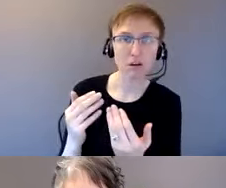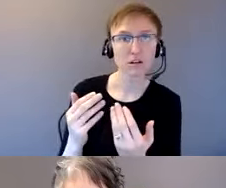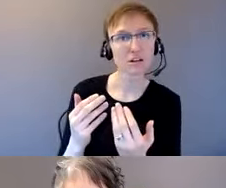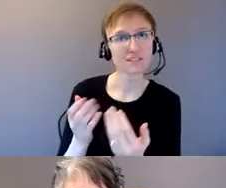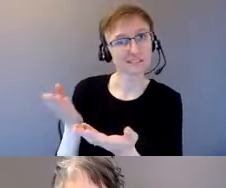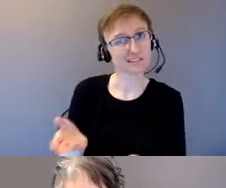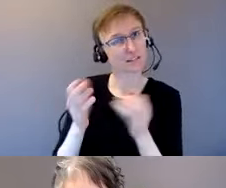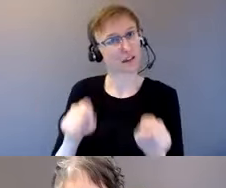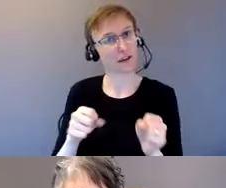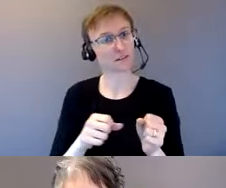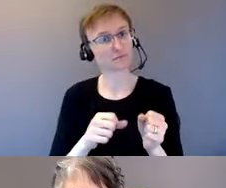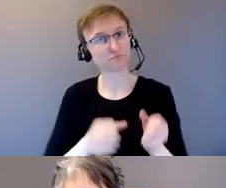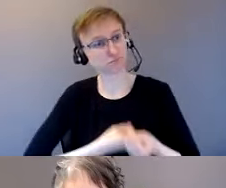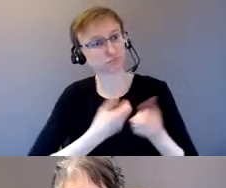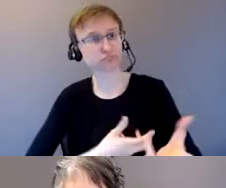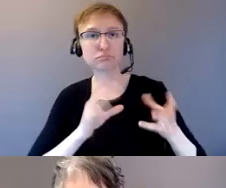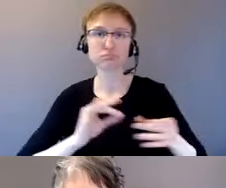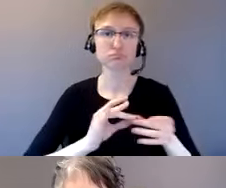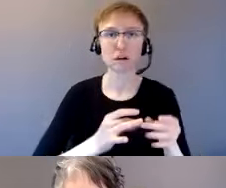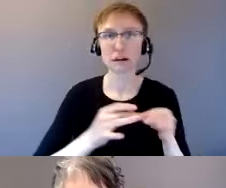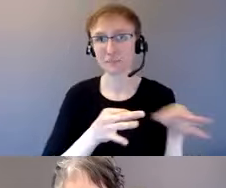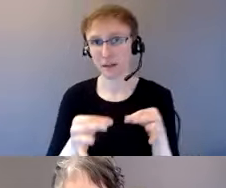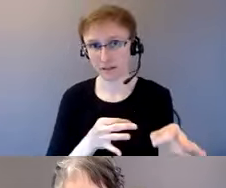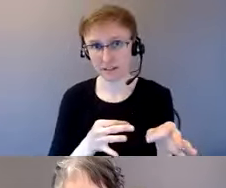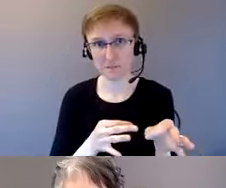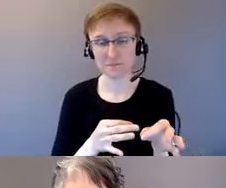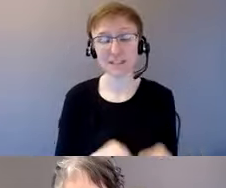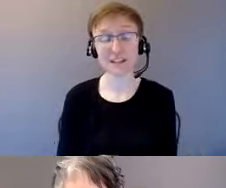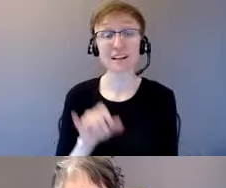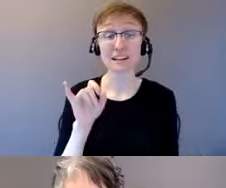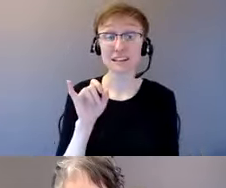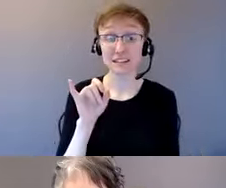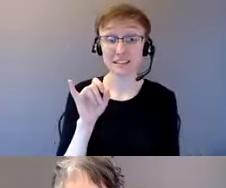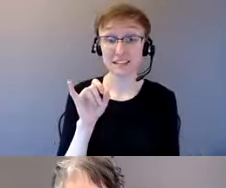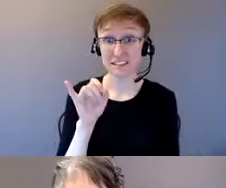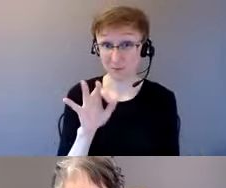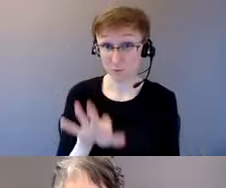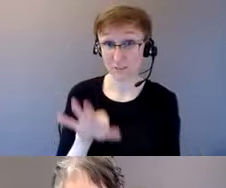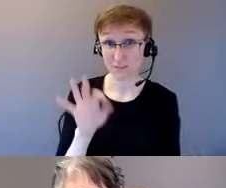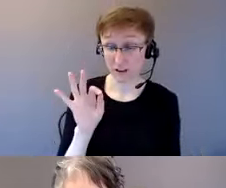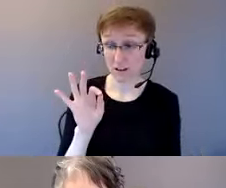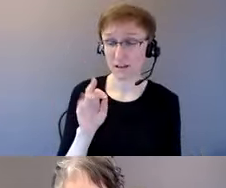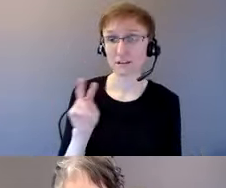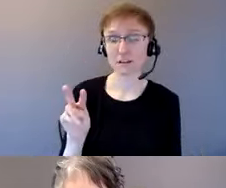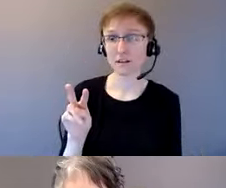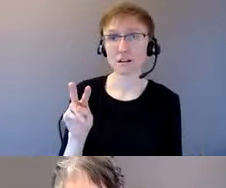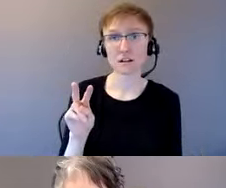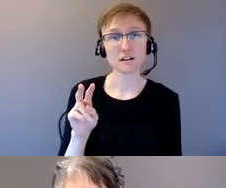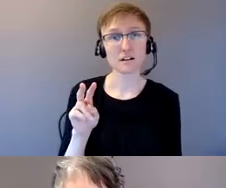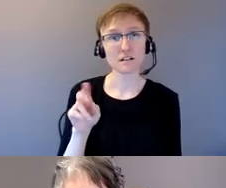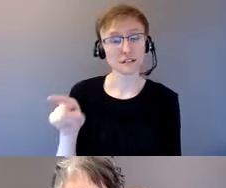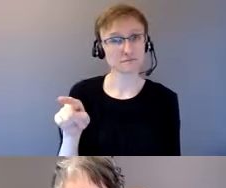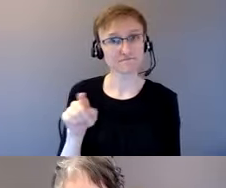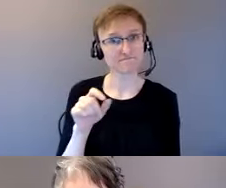upon conclusion the patient is found incapable, they're of course informed of that and notified of their right to appeal